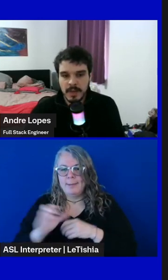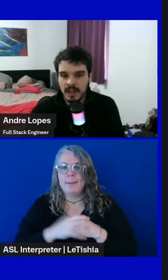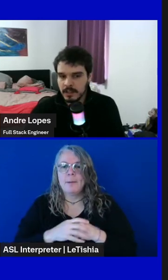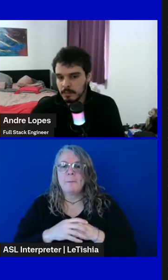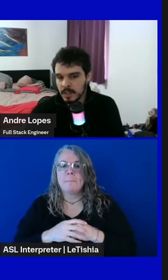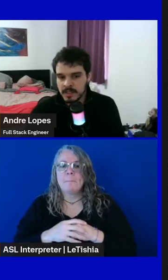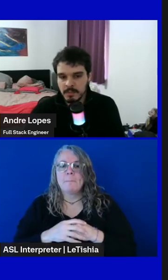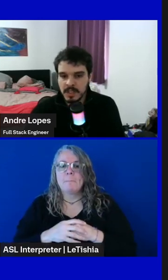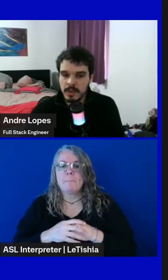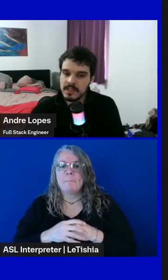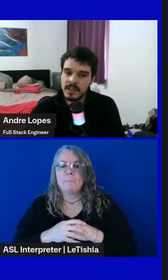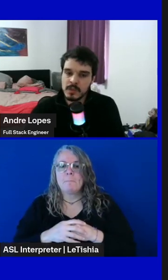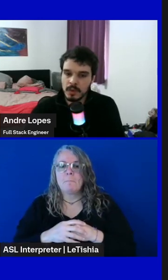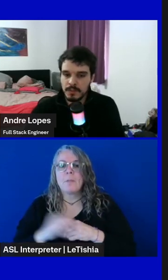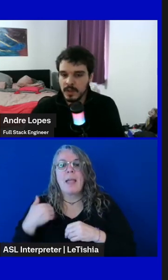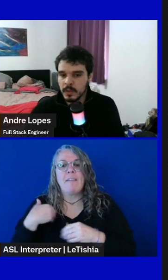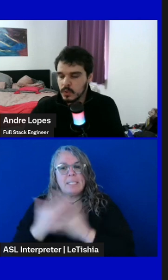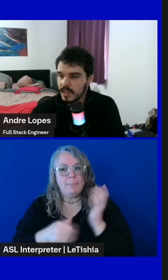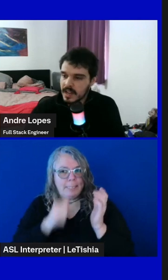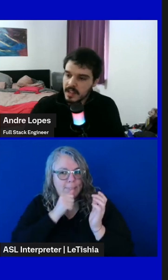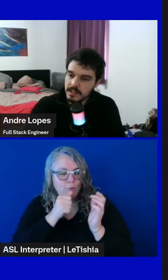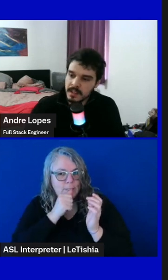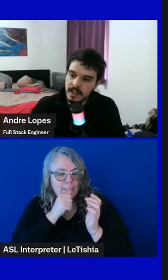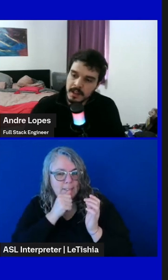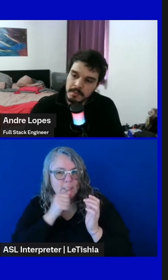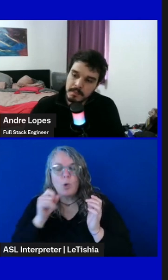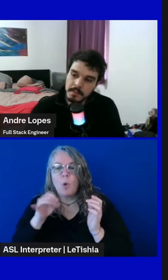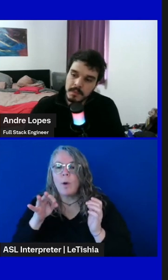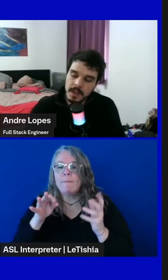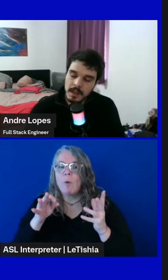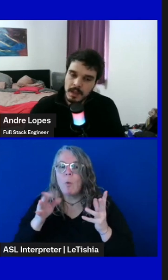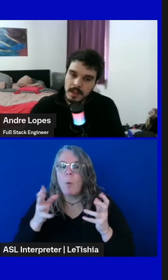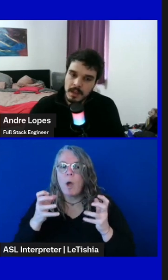Here I have my some secrets. So if you want to get